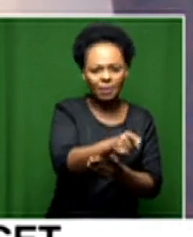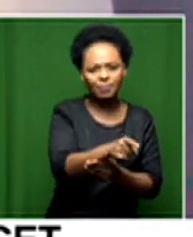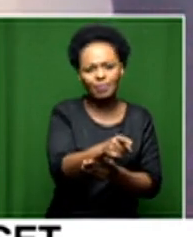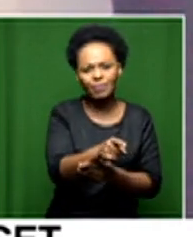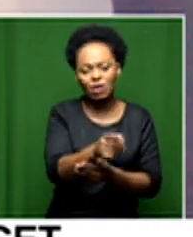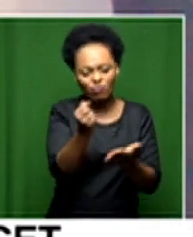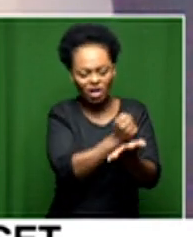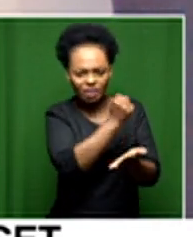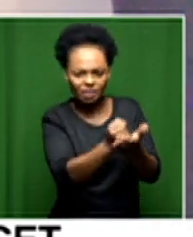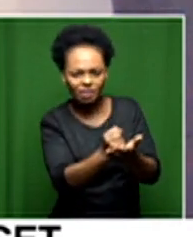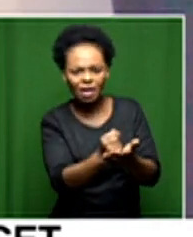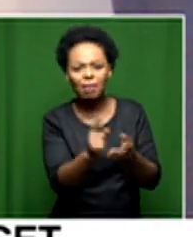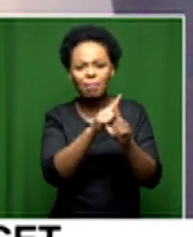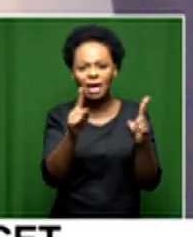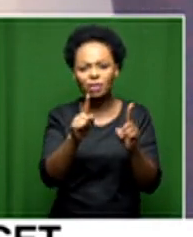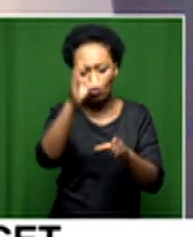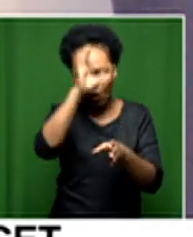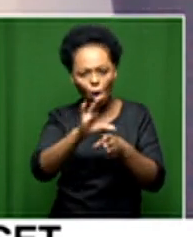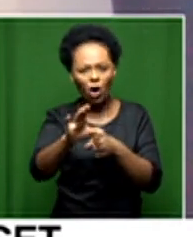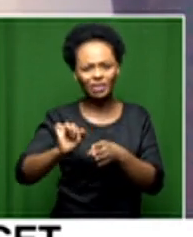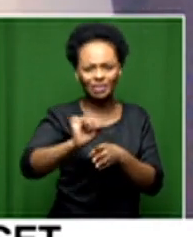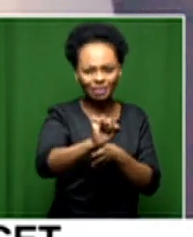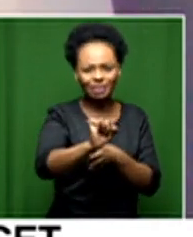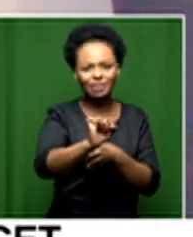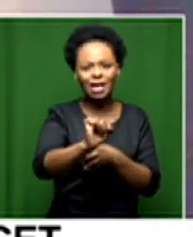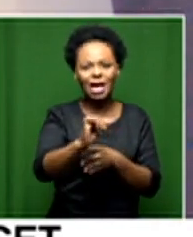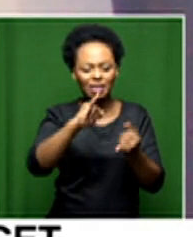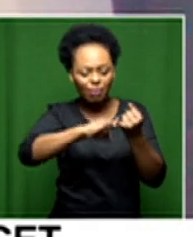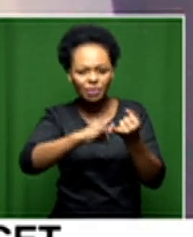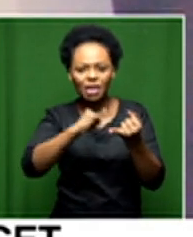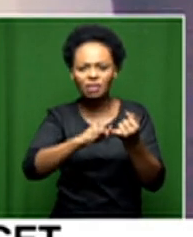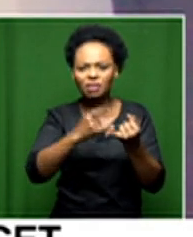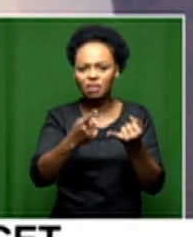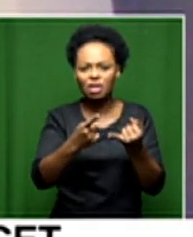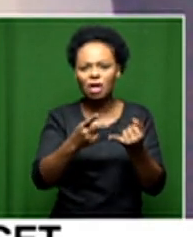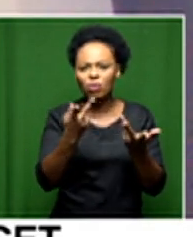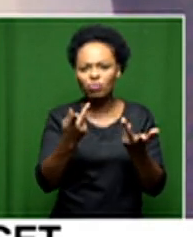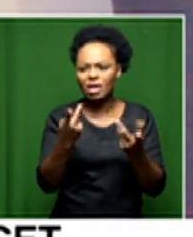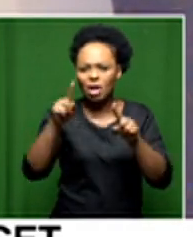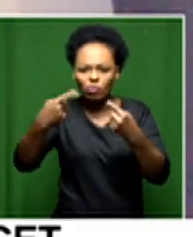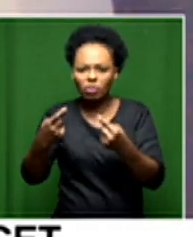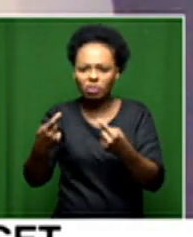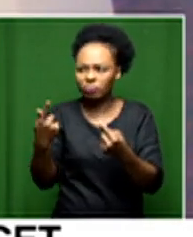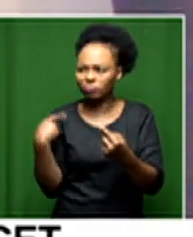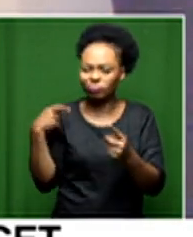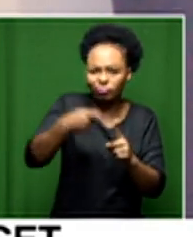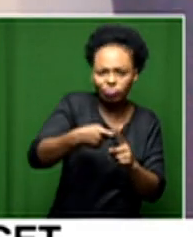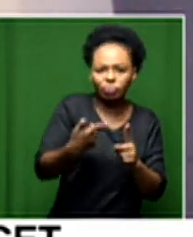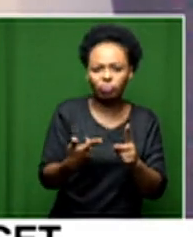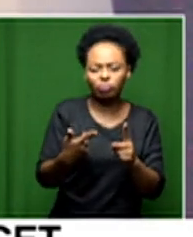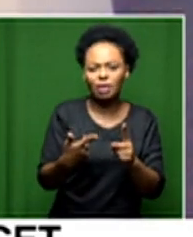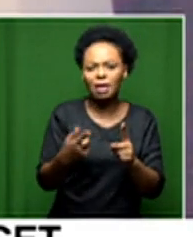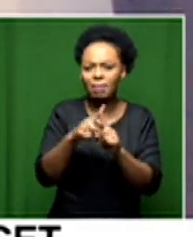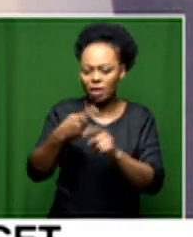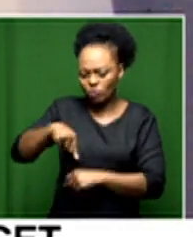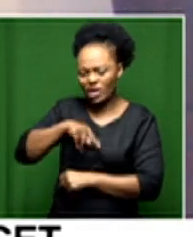are enregistered for courses that are not funded by NSFAS. Is that the student's fault? No. But how then do we continue as